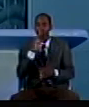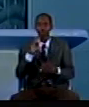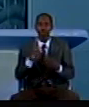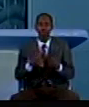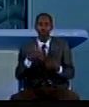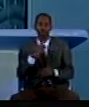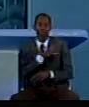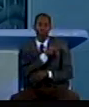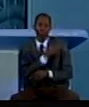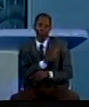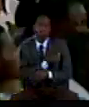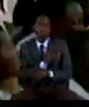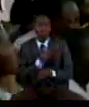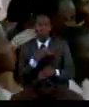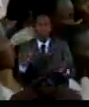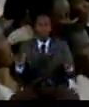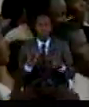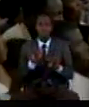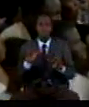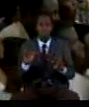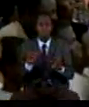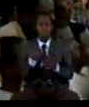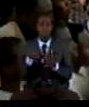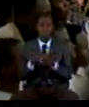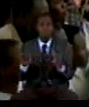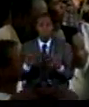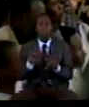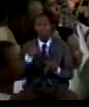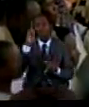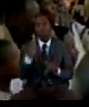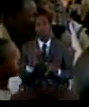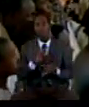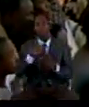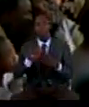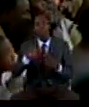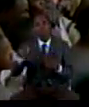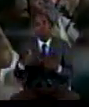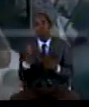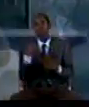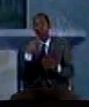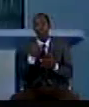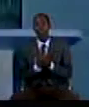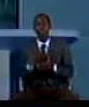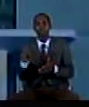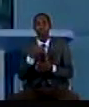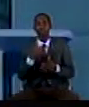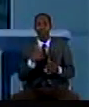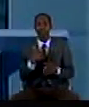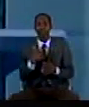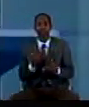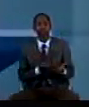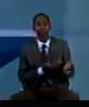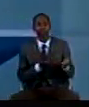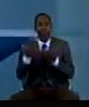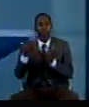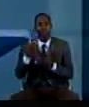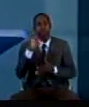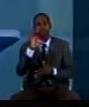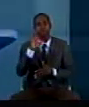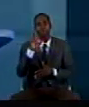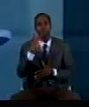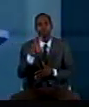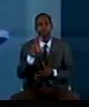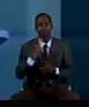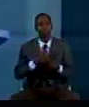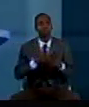And this same God, when others will say they have applied and taken their CVs and lobby this and lobby that,